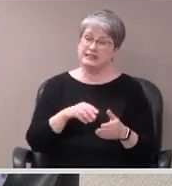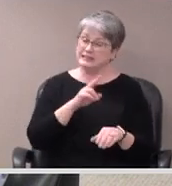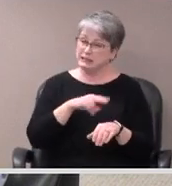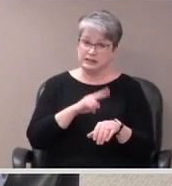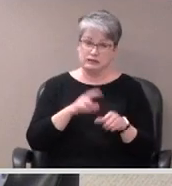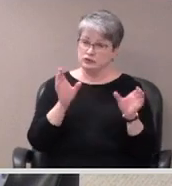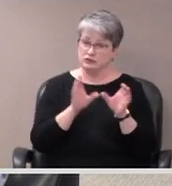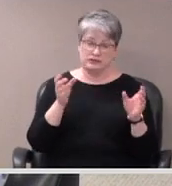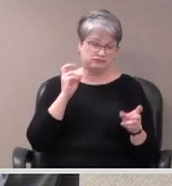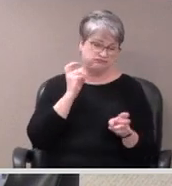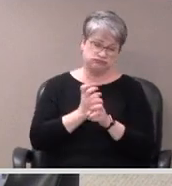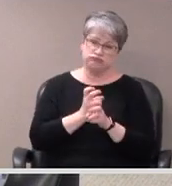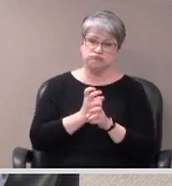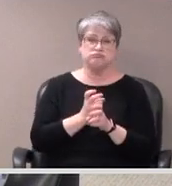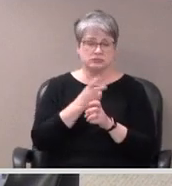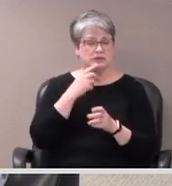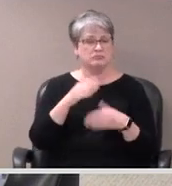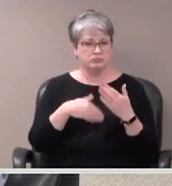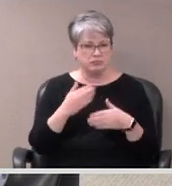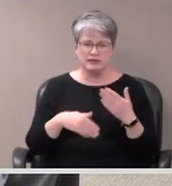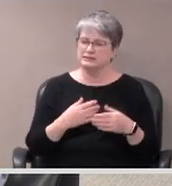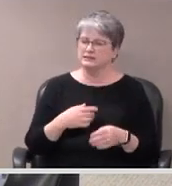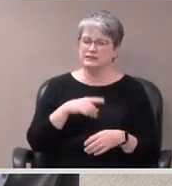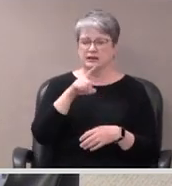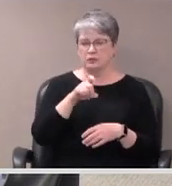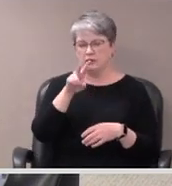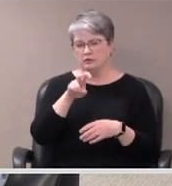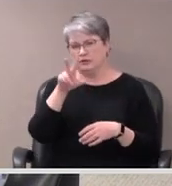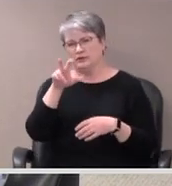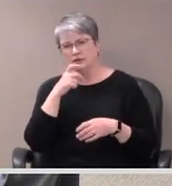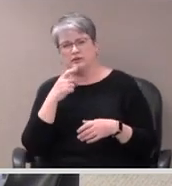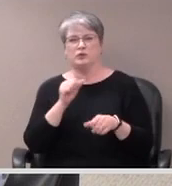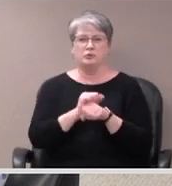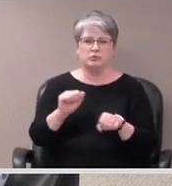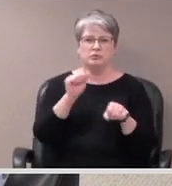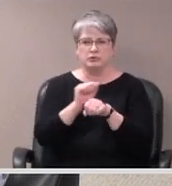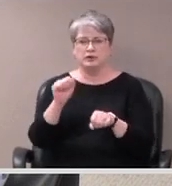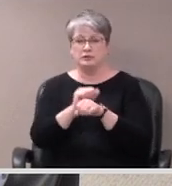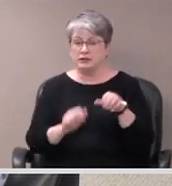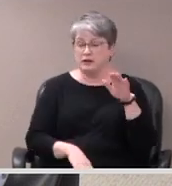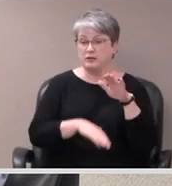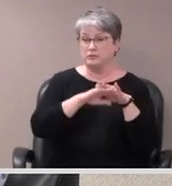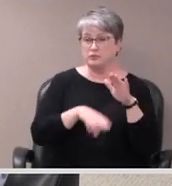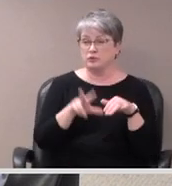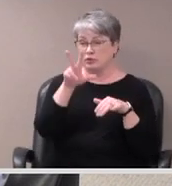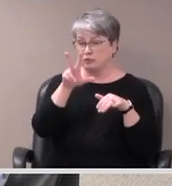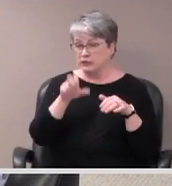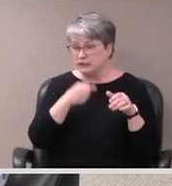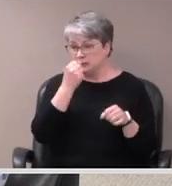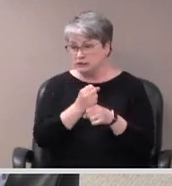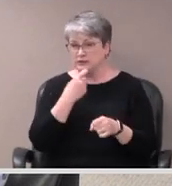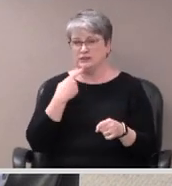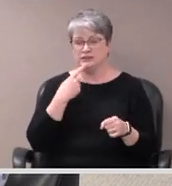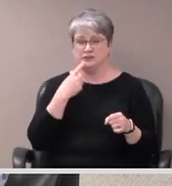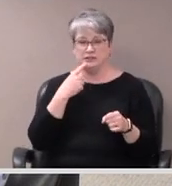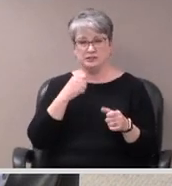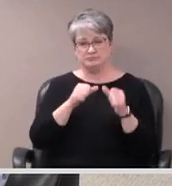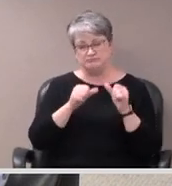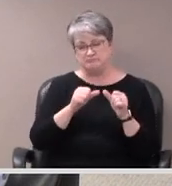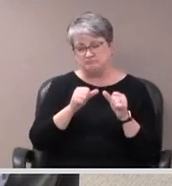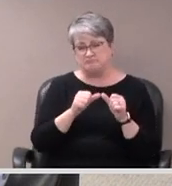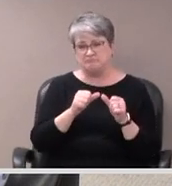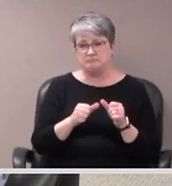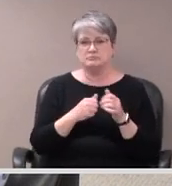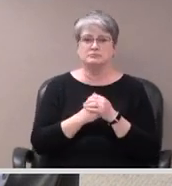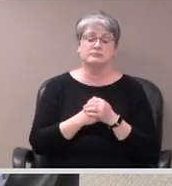difficult. The process involves hundreds of hours of work and can take up to 3 years of commitment. Teachers earn